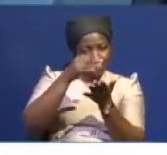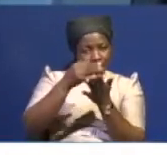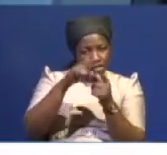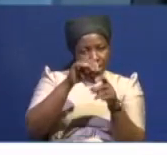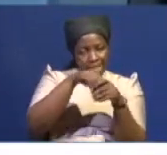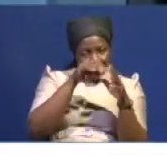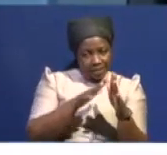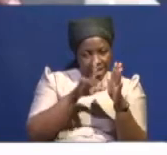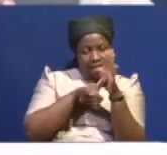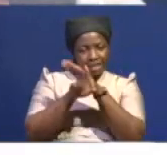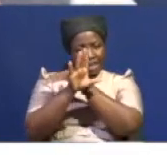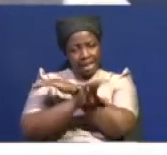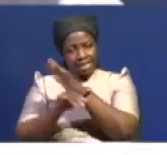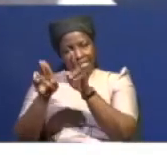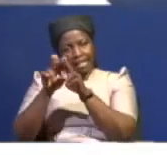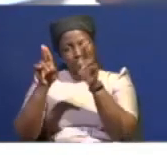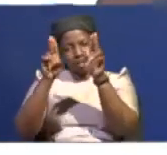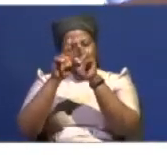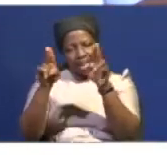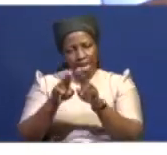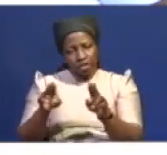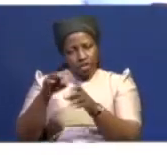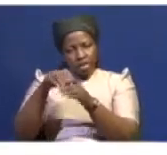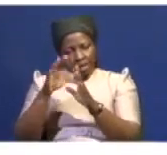wa kimataifa ili kupiga jeki uzalishaji.